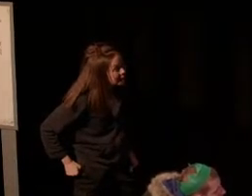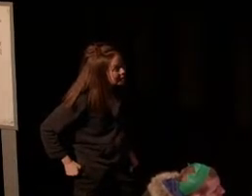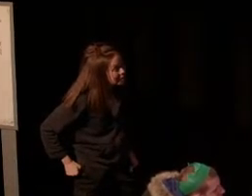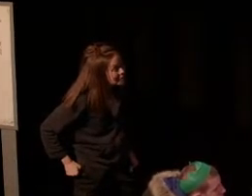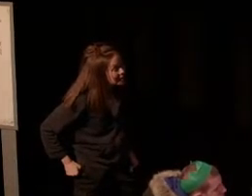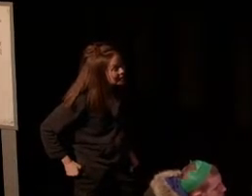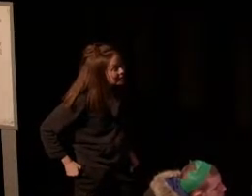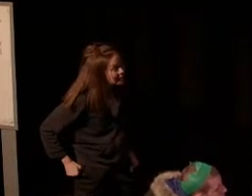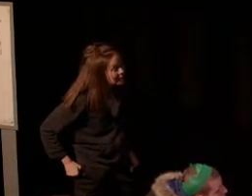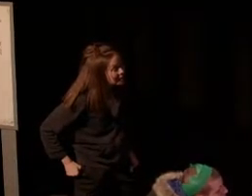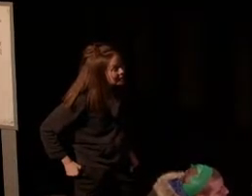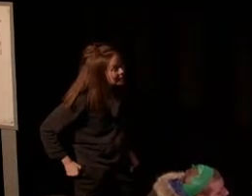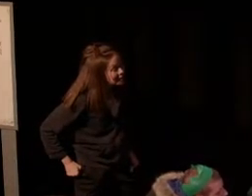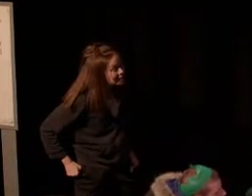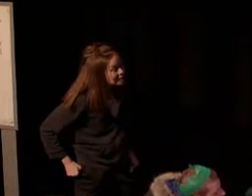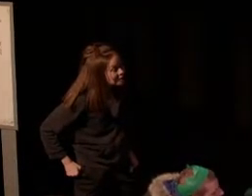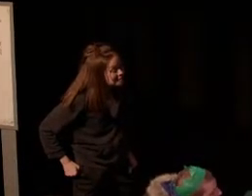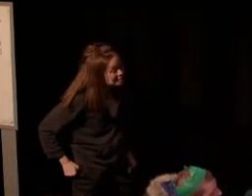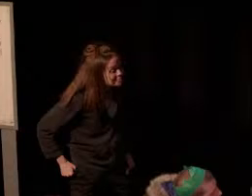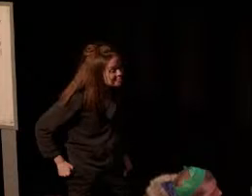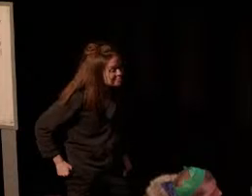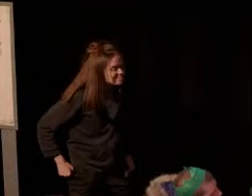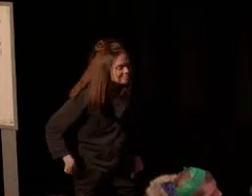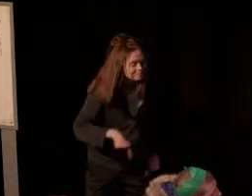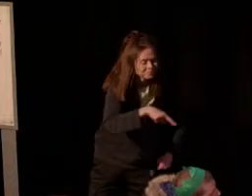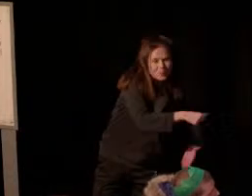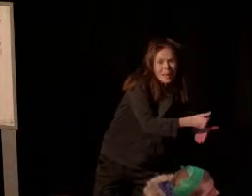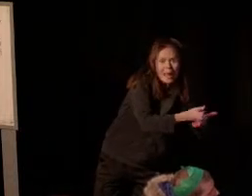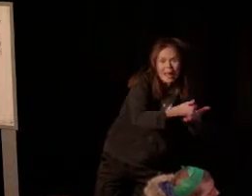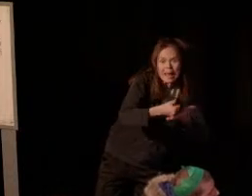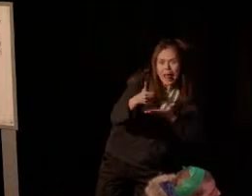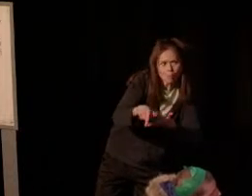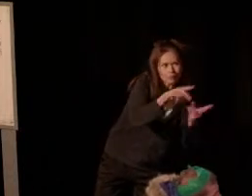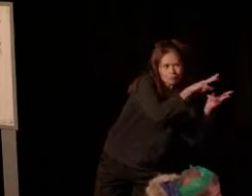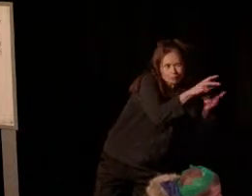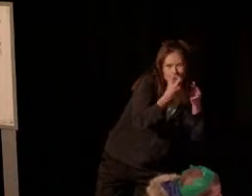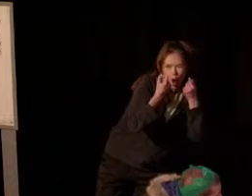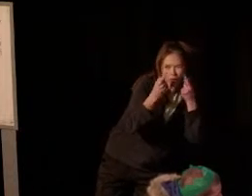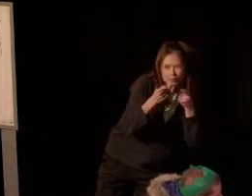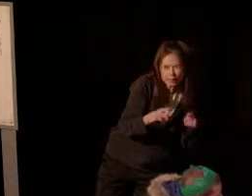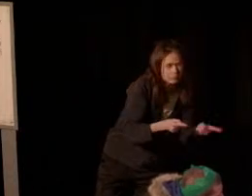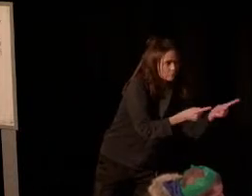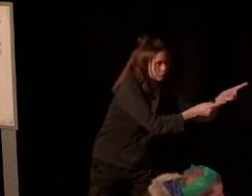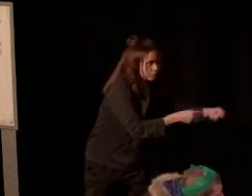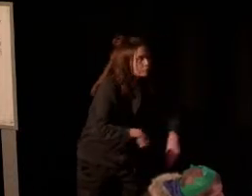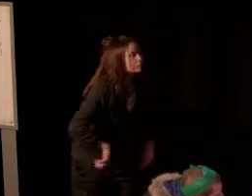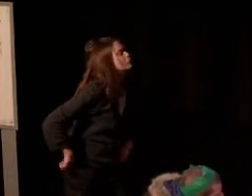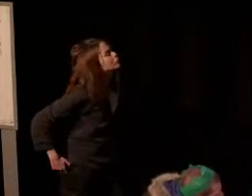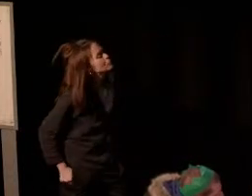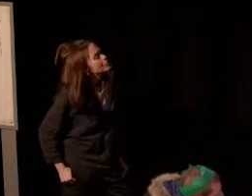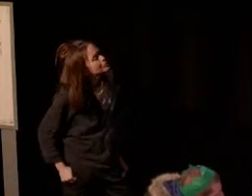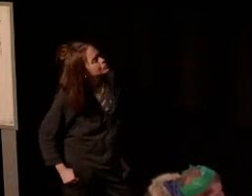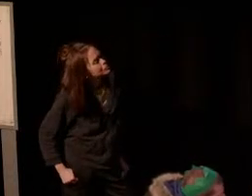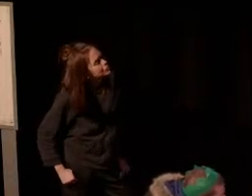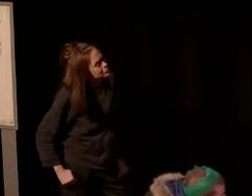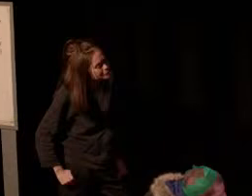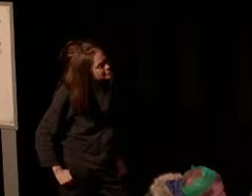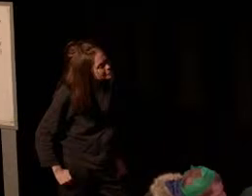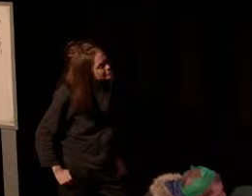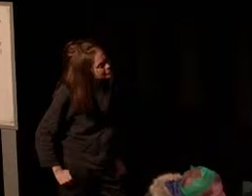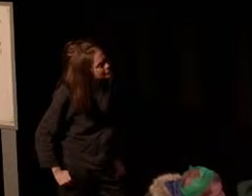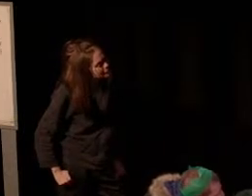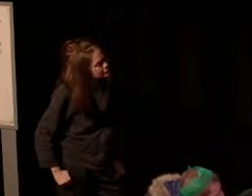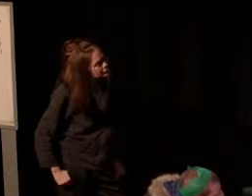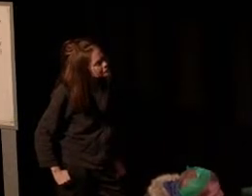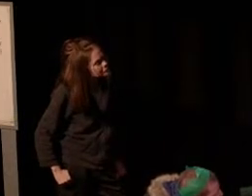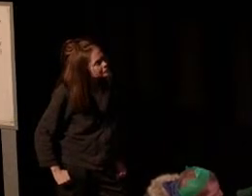Well, she's saying that you would really like Uncle Polixenes to stay. Pretty please. Okay.